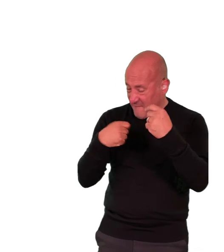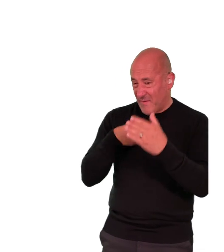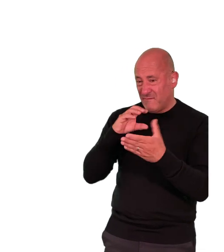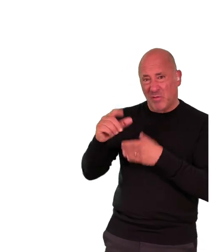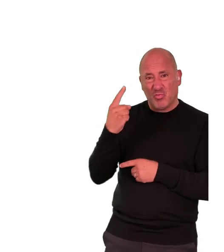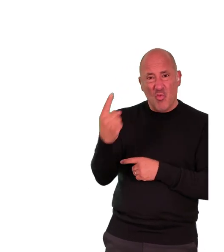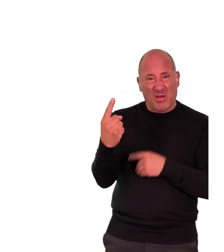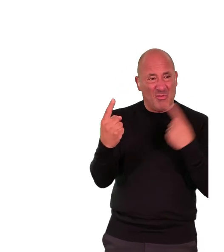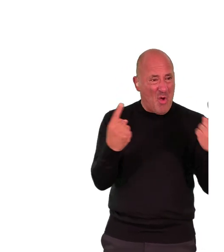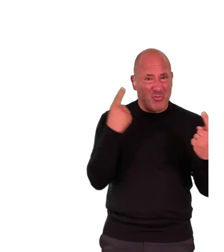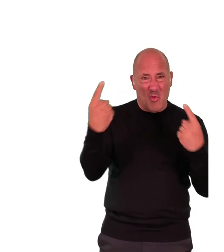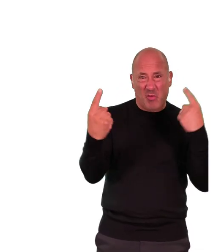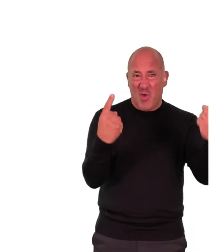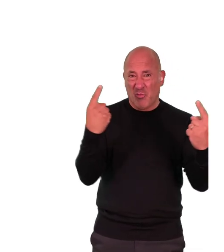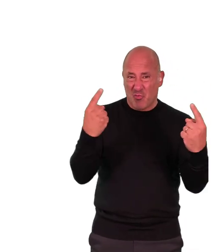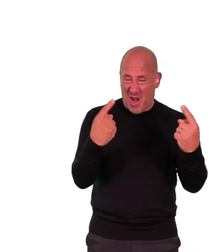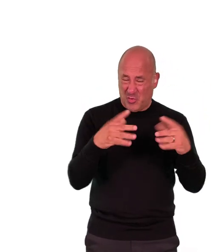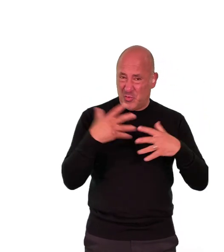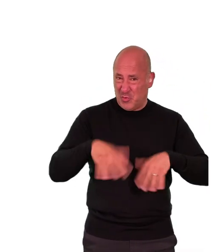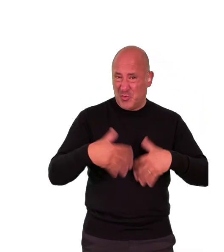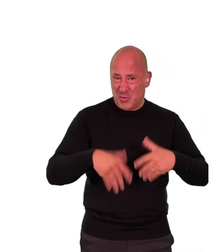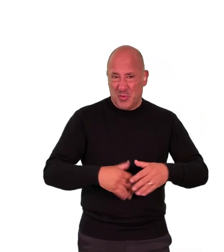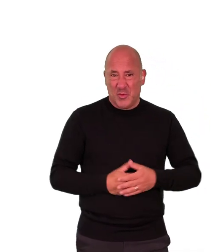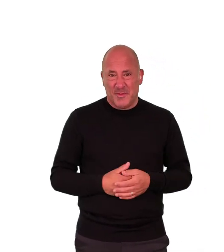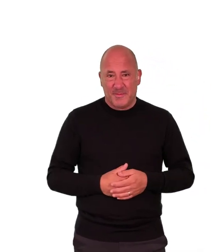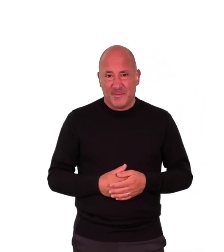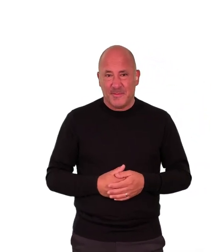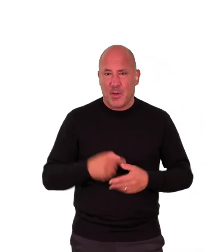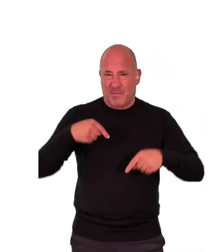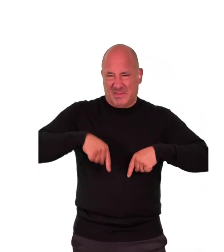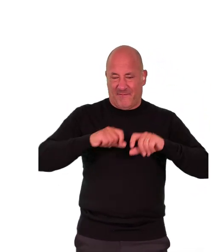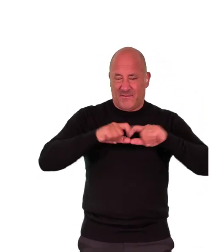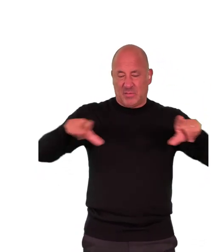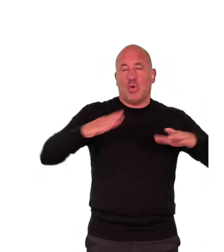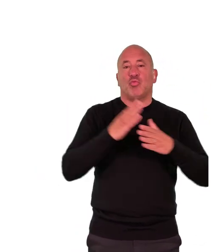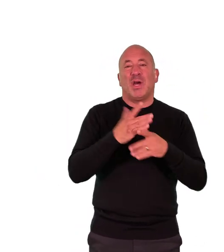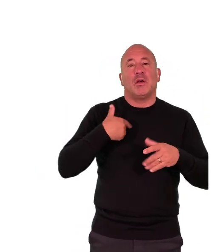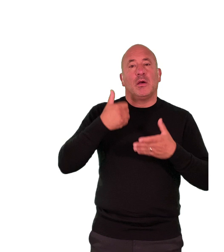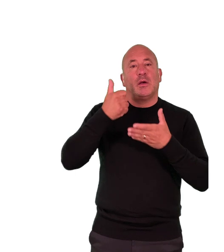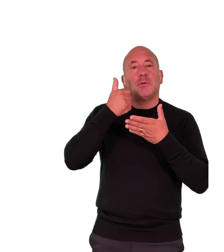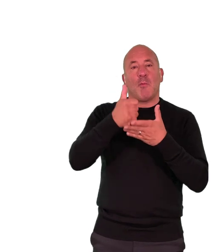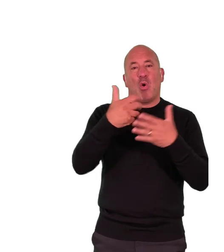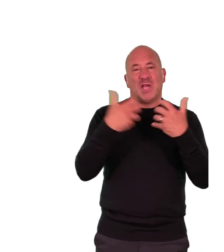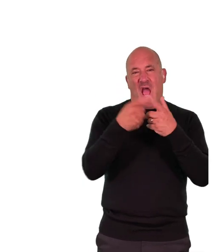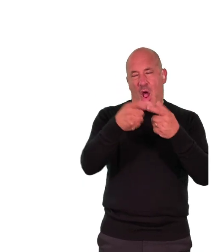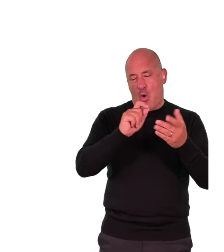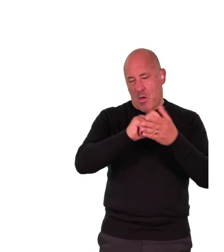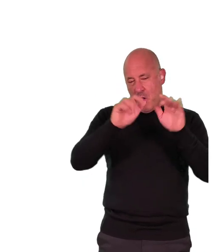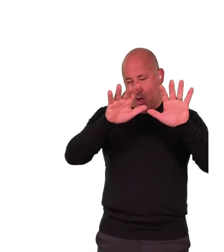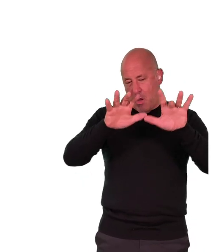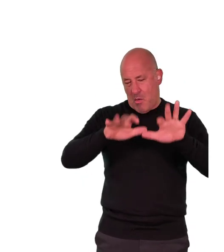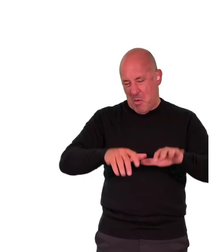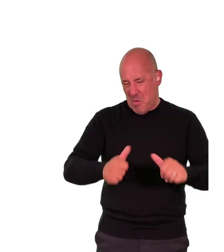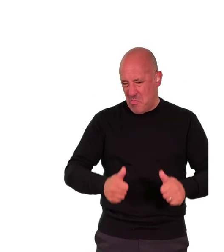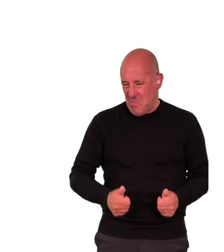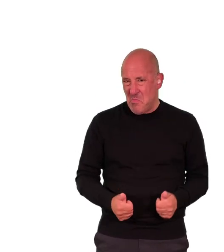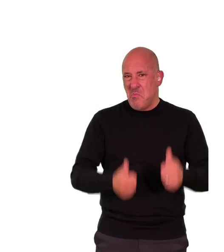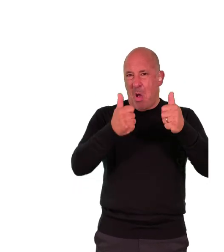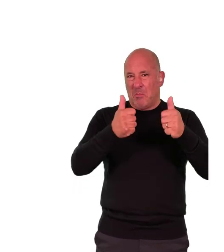are intended to support you to make a strong application or to decide to wait until your idea is more